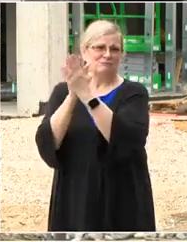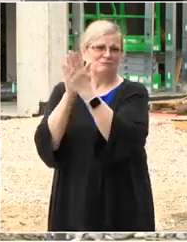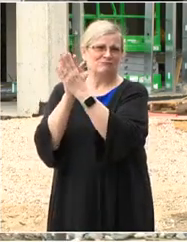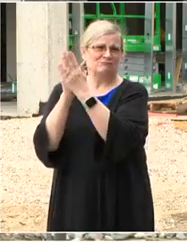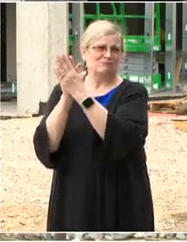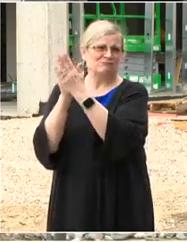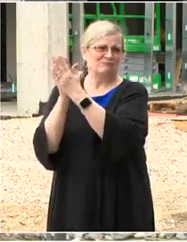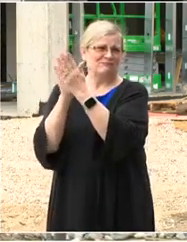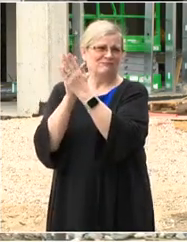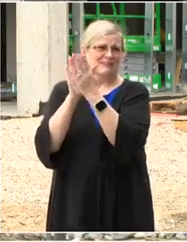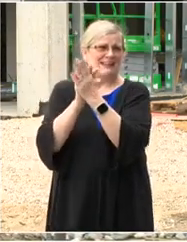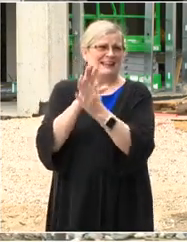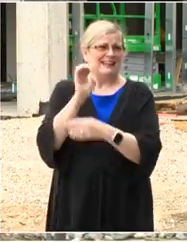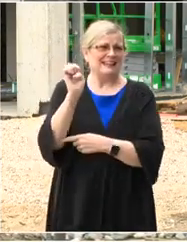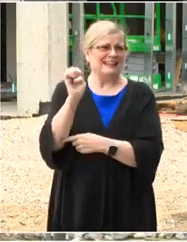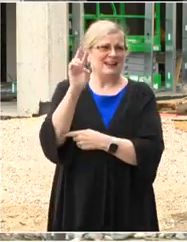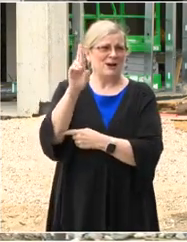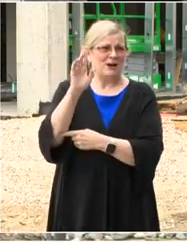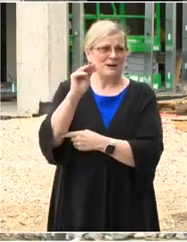permit questions.